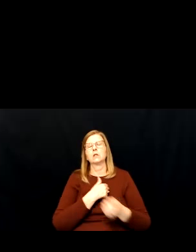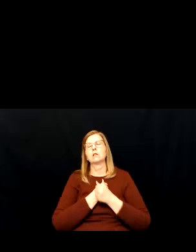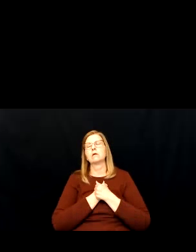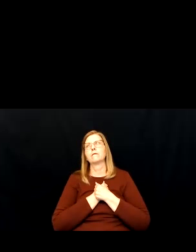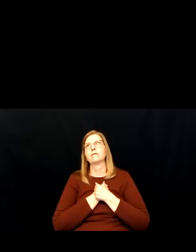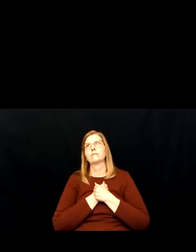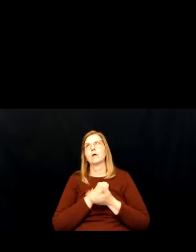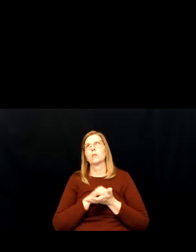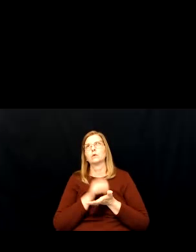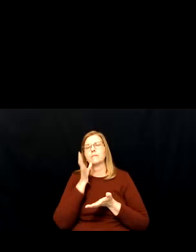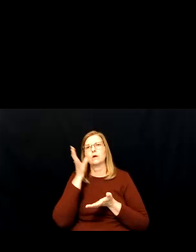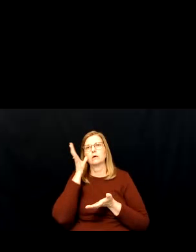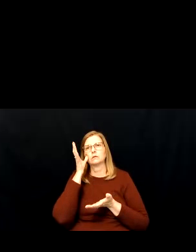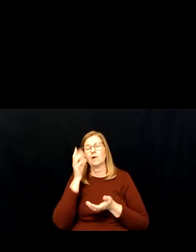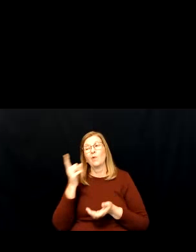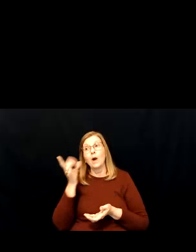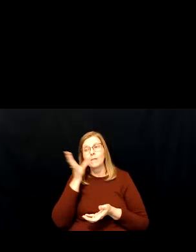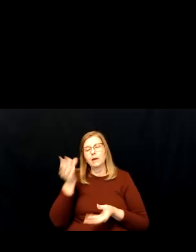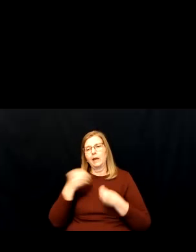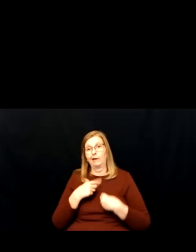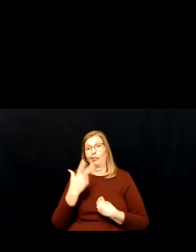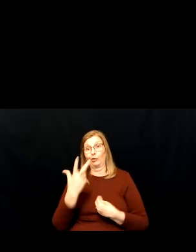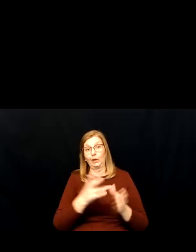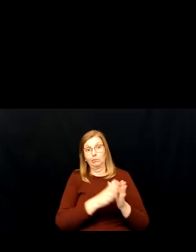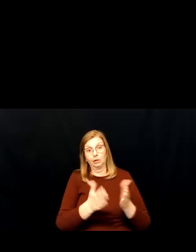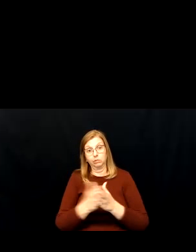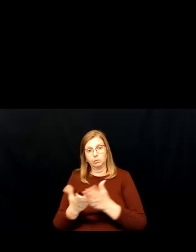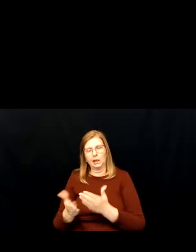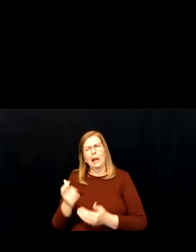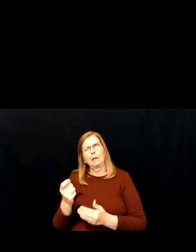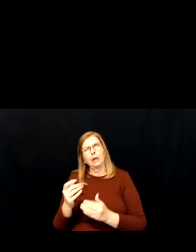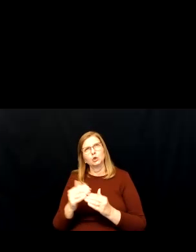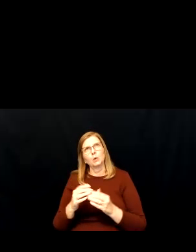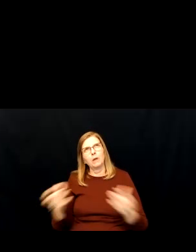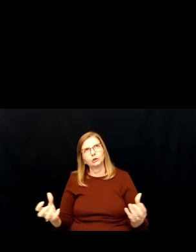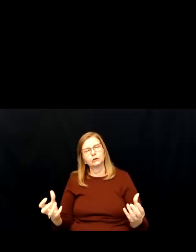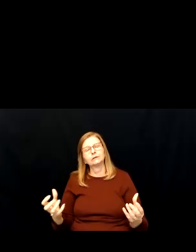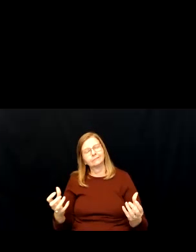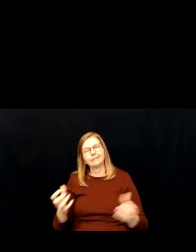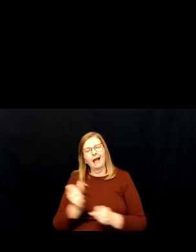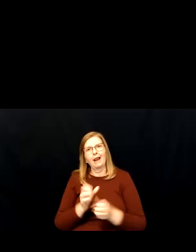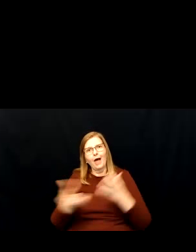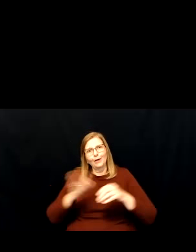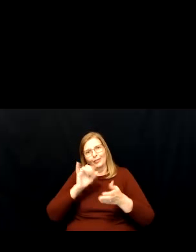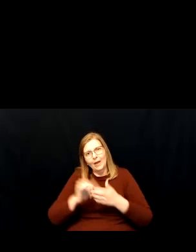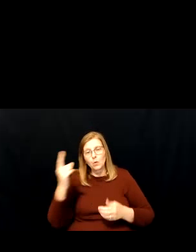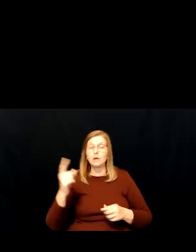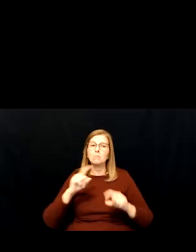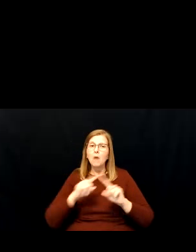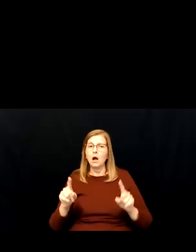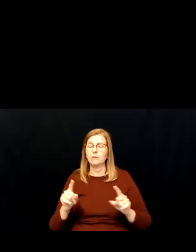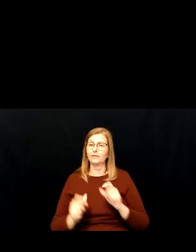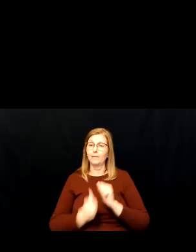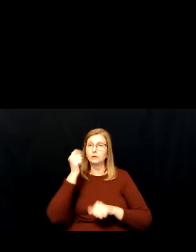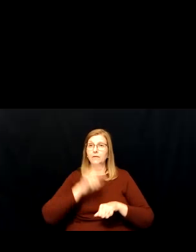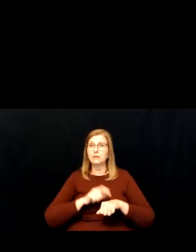have one parent that gave me 3 volumes. And that was a little much. I got a lot of information about that little one. But for the most part,